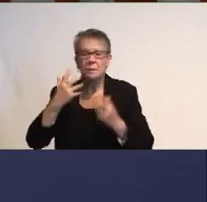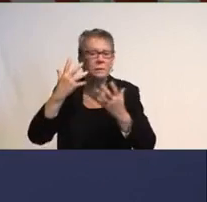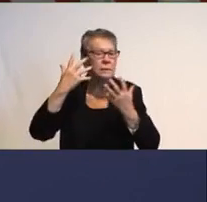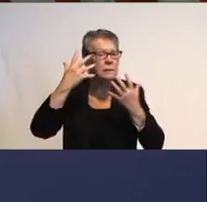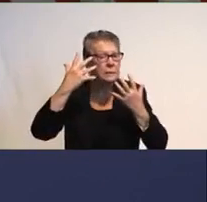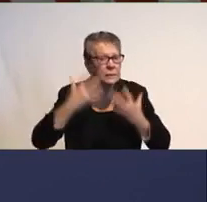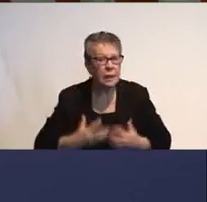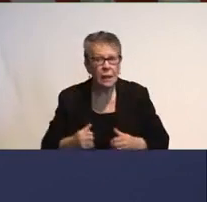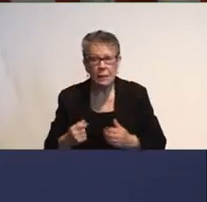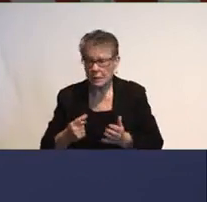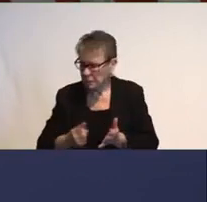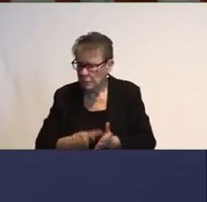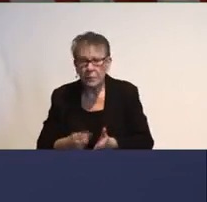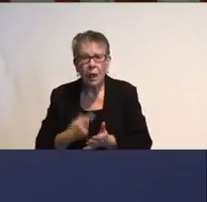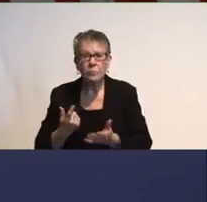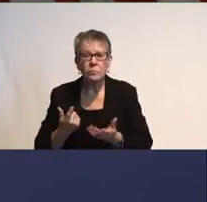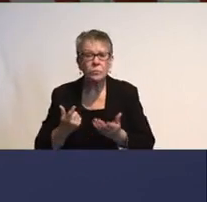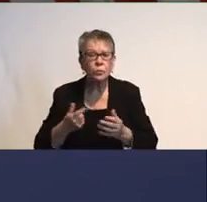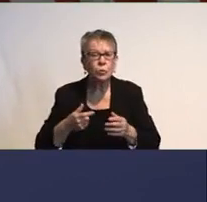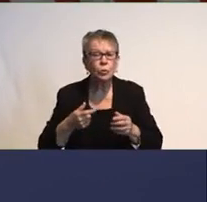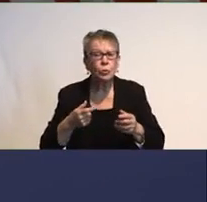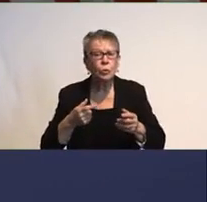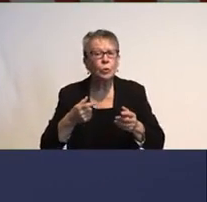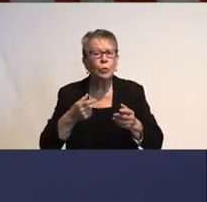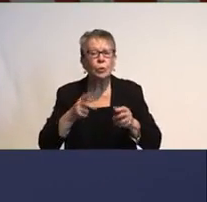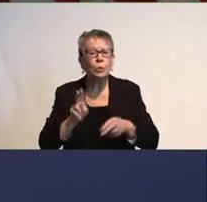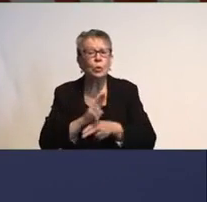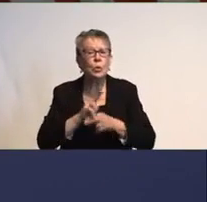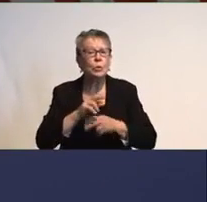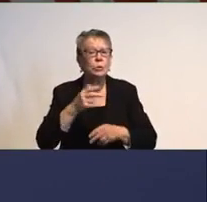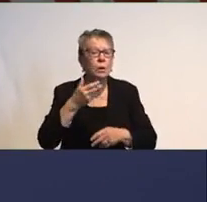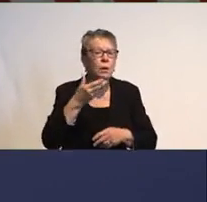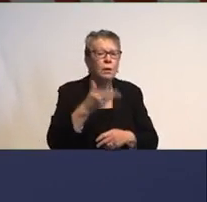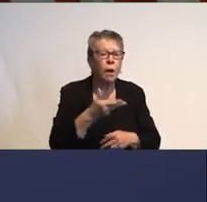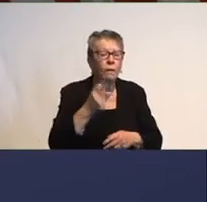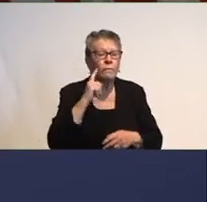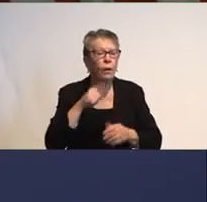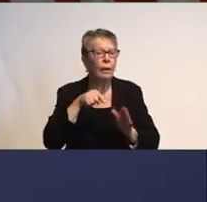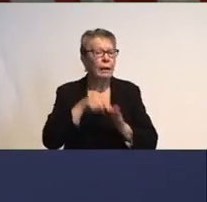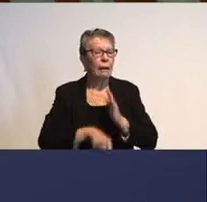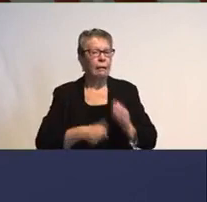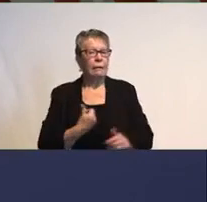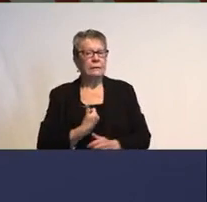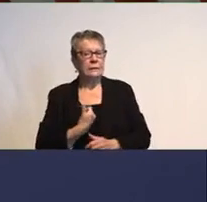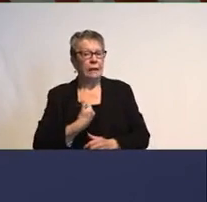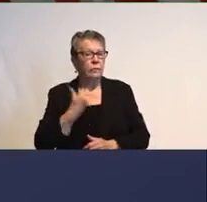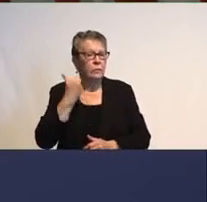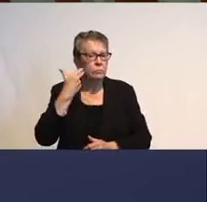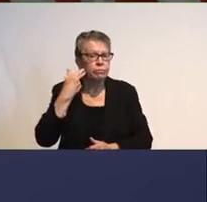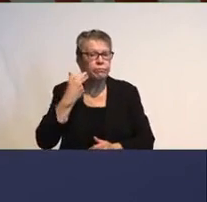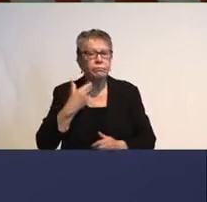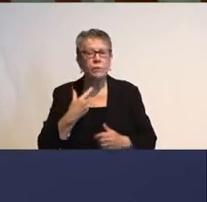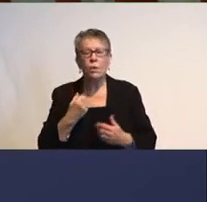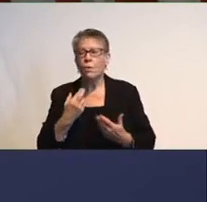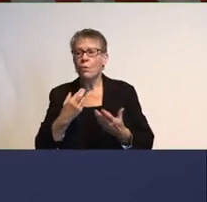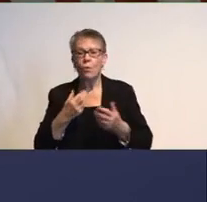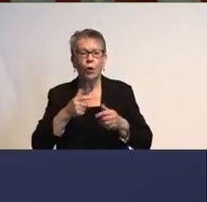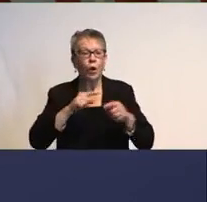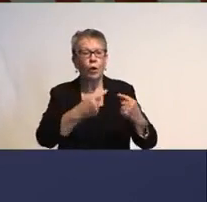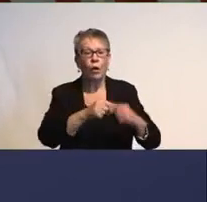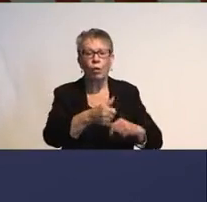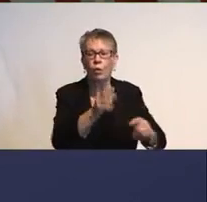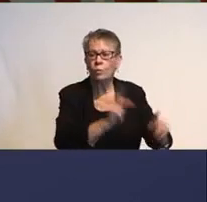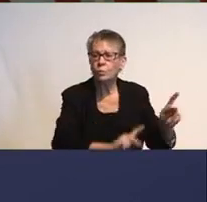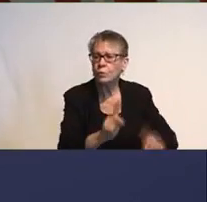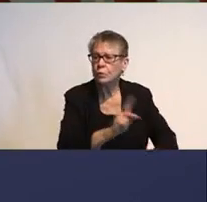a juvenile or someone else, or the use of it in a crime. And with regard to your question, which is a good one, we are in the